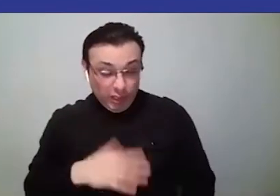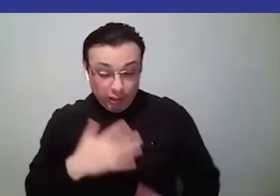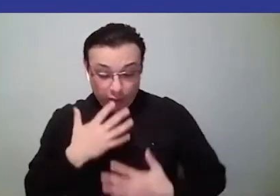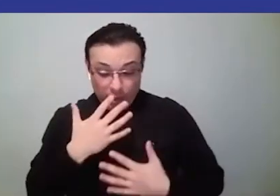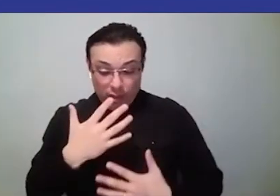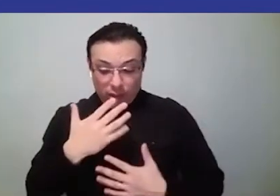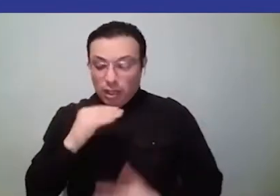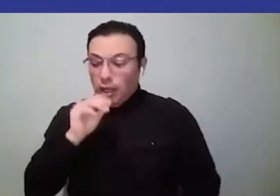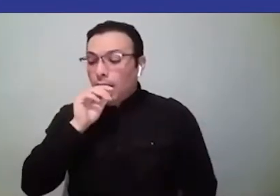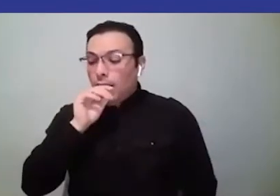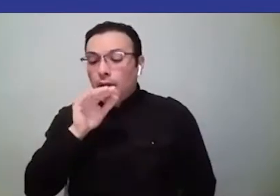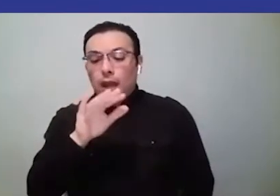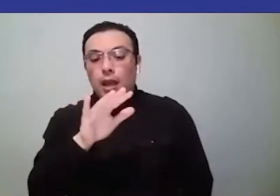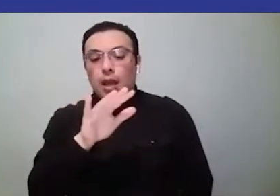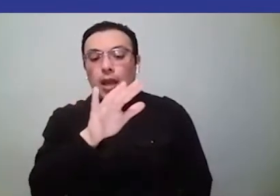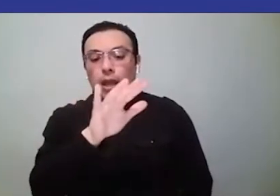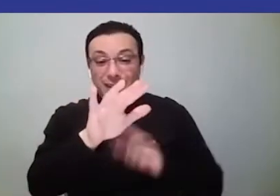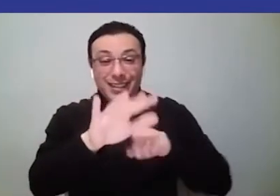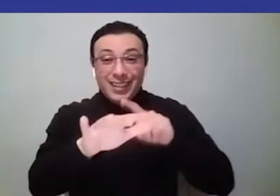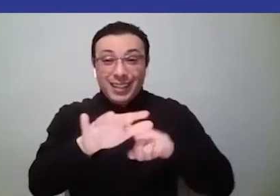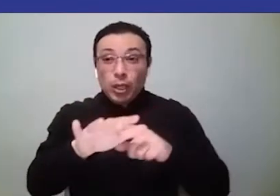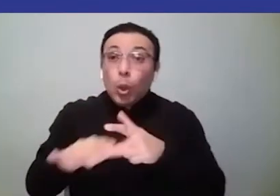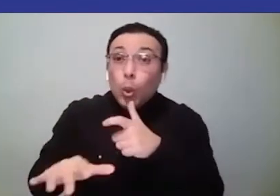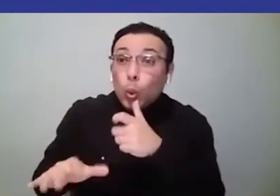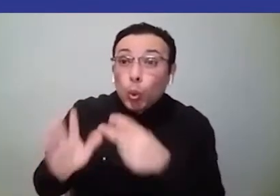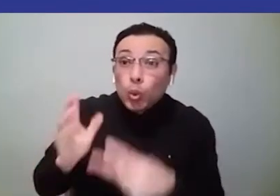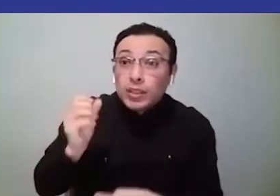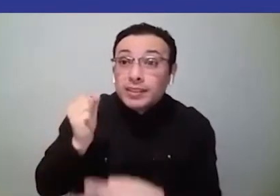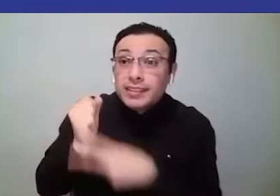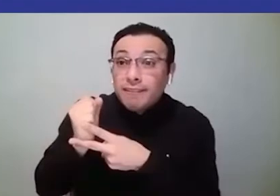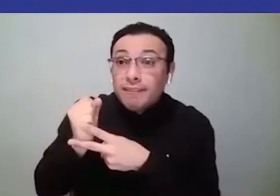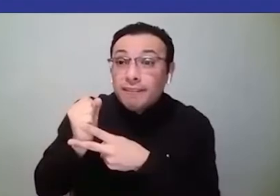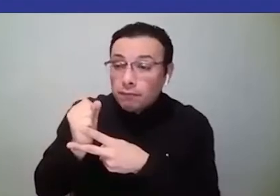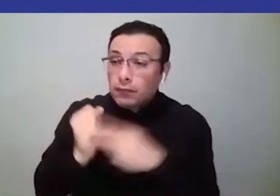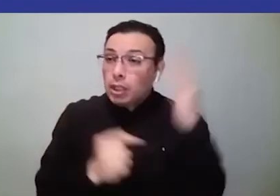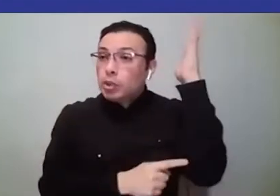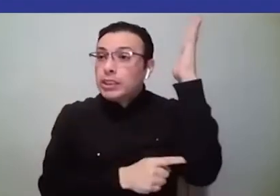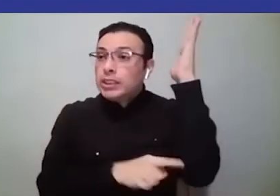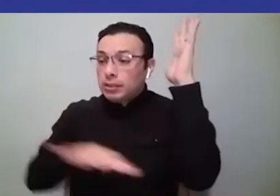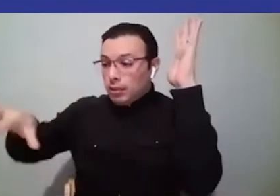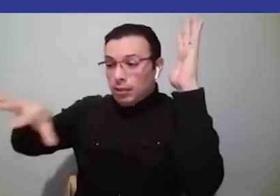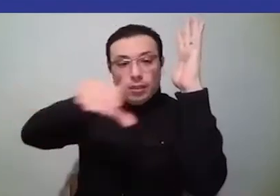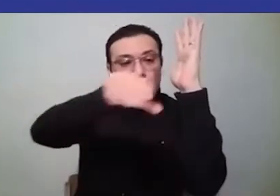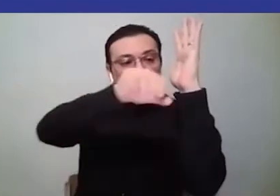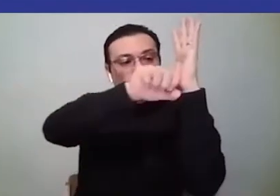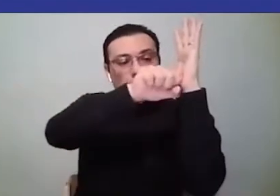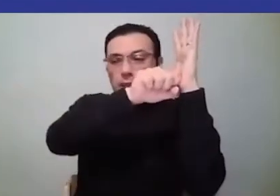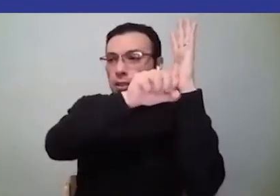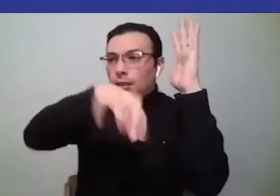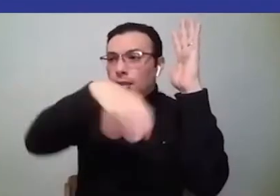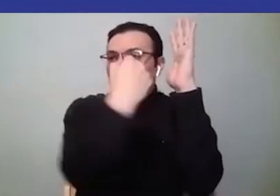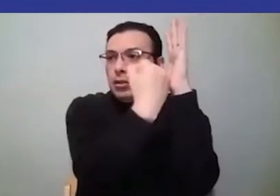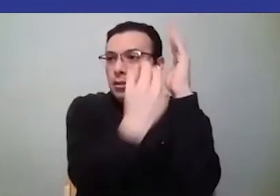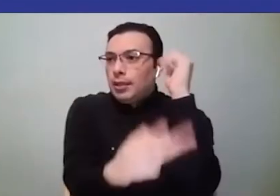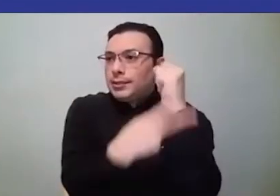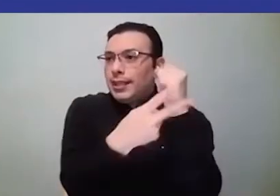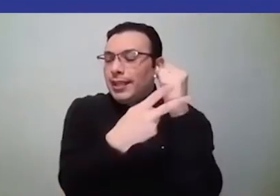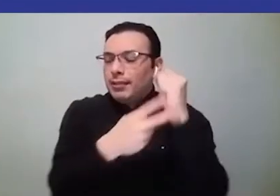that, what is the concept of home as related to archive? That comes to mind first, and I have to think about it